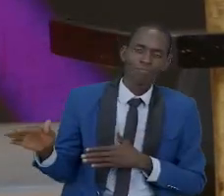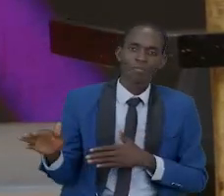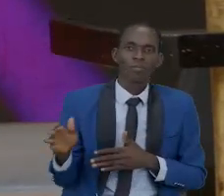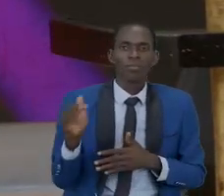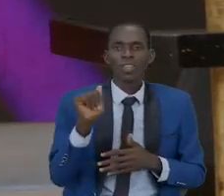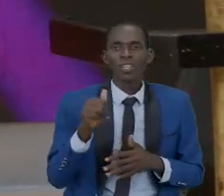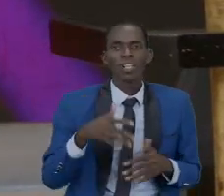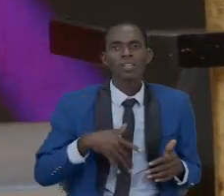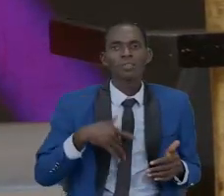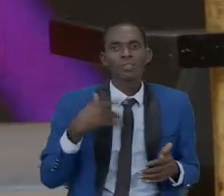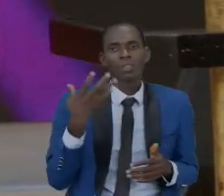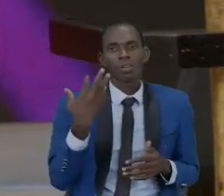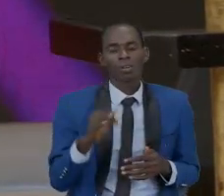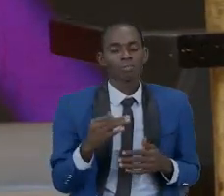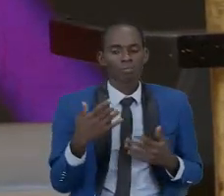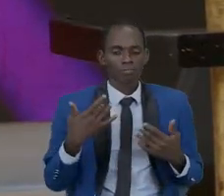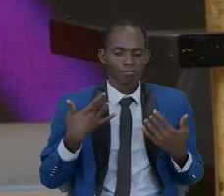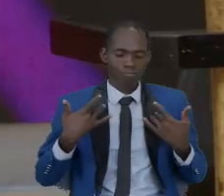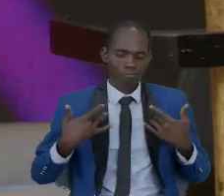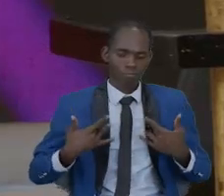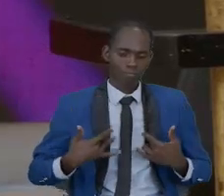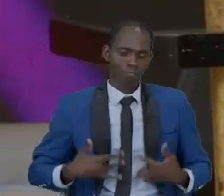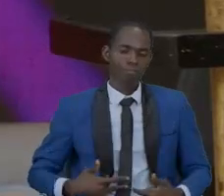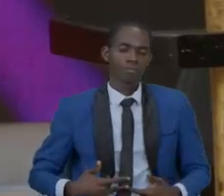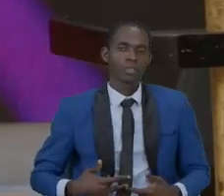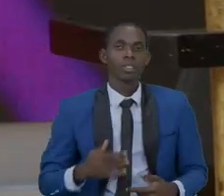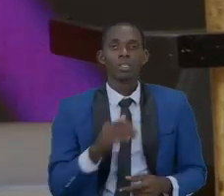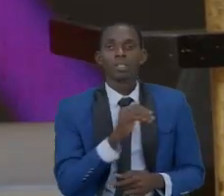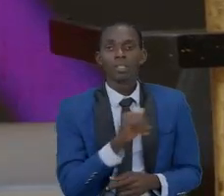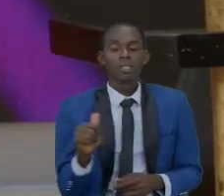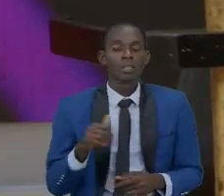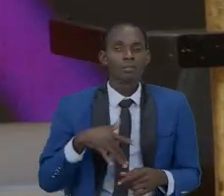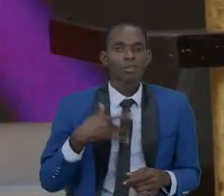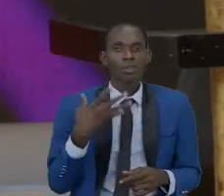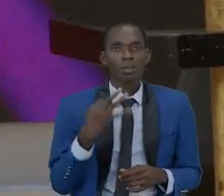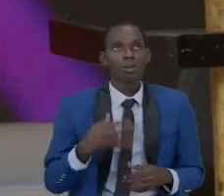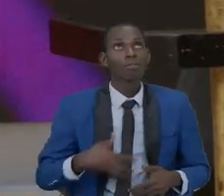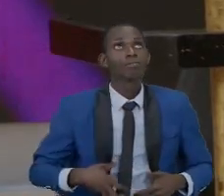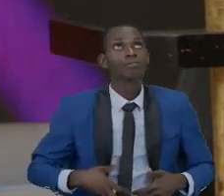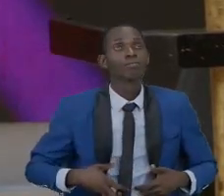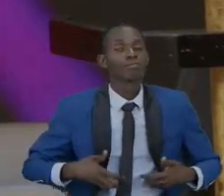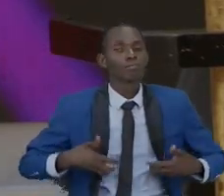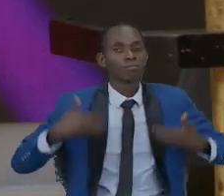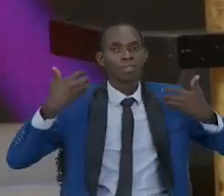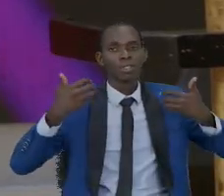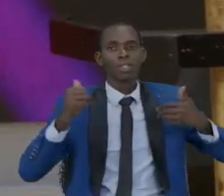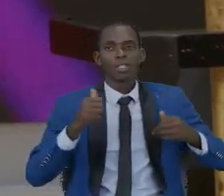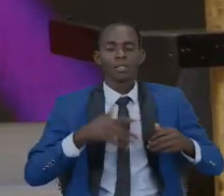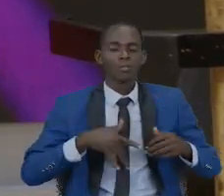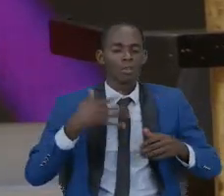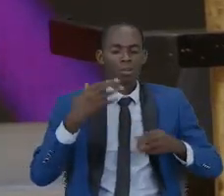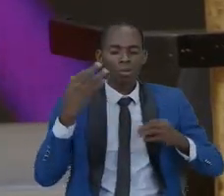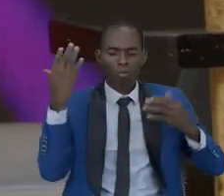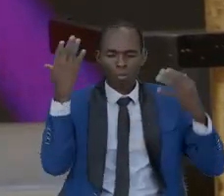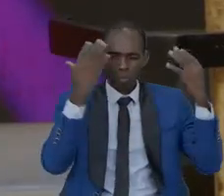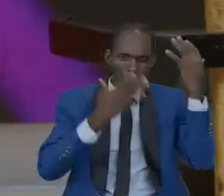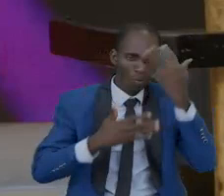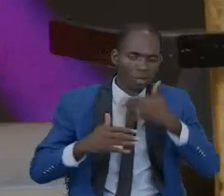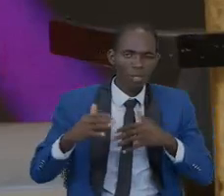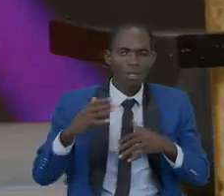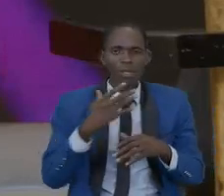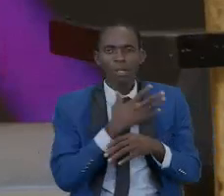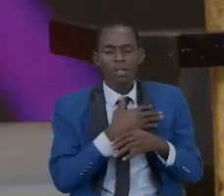of depression a feeling of anger a feeling you know of worry and anxiety